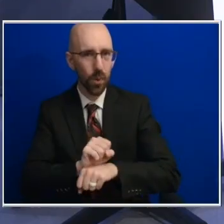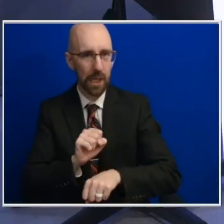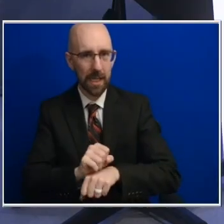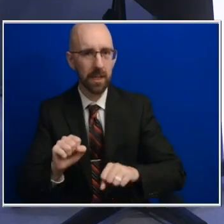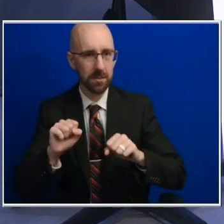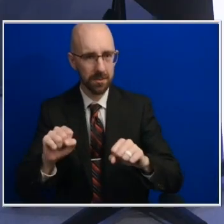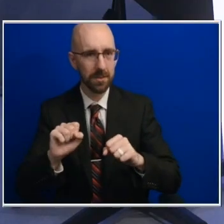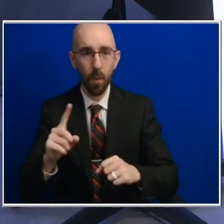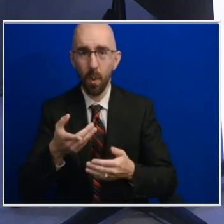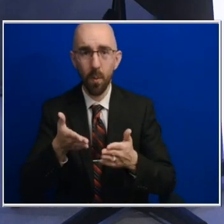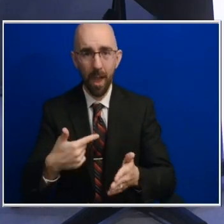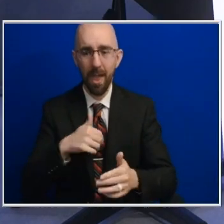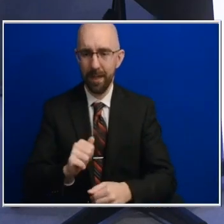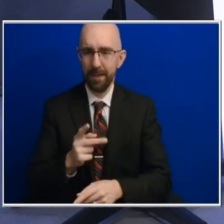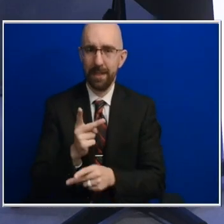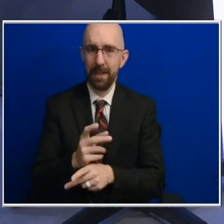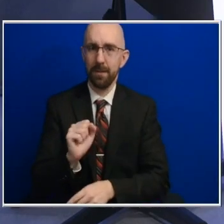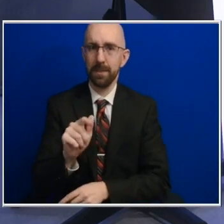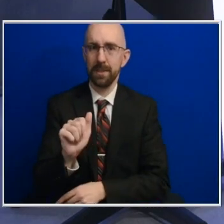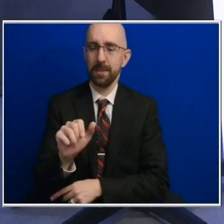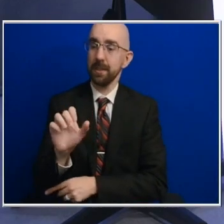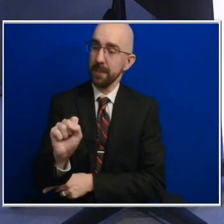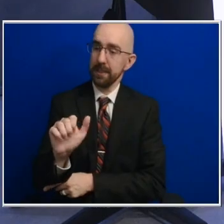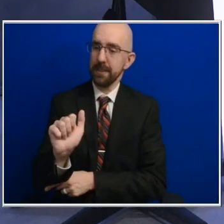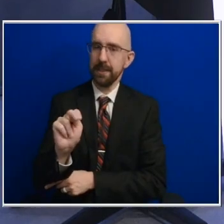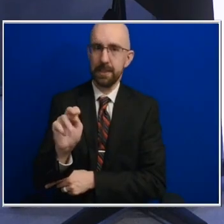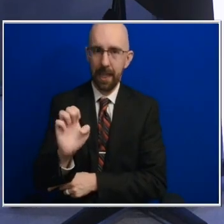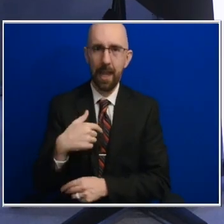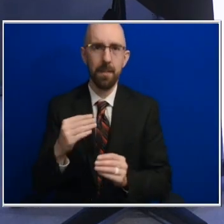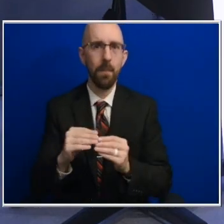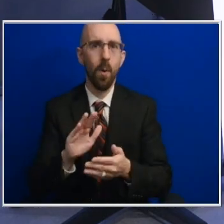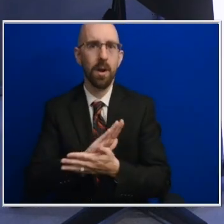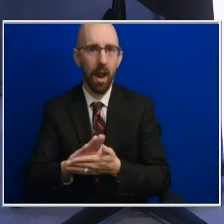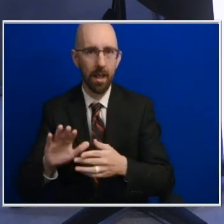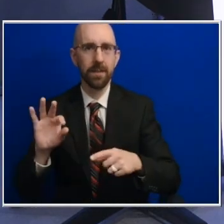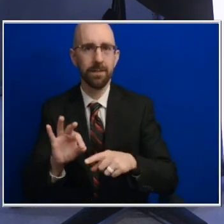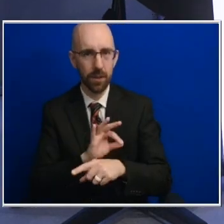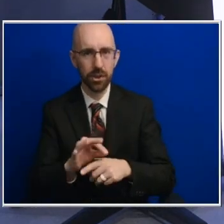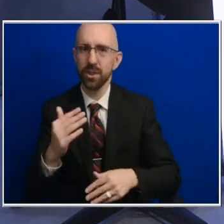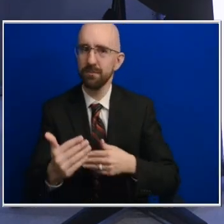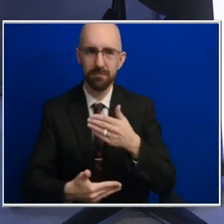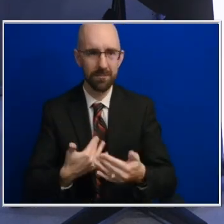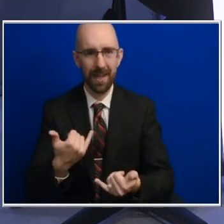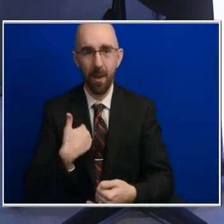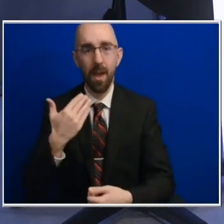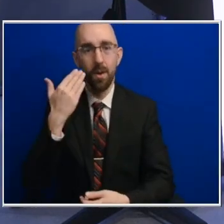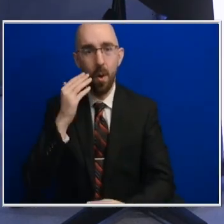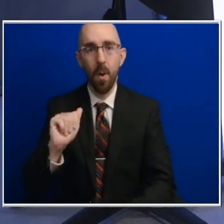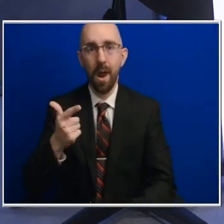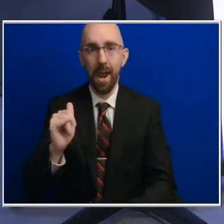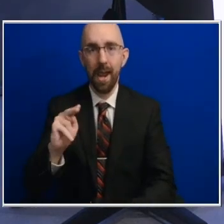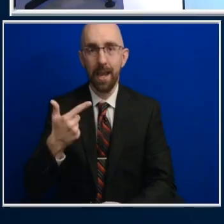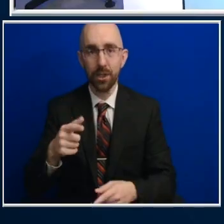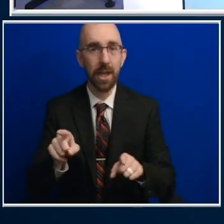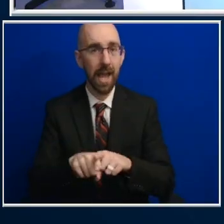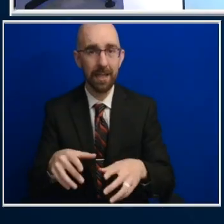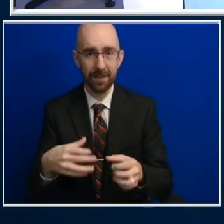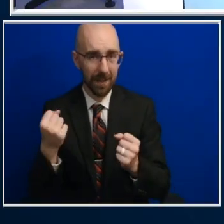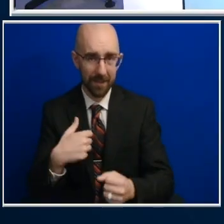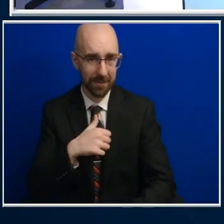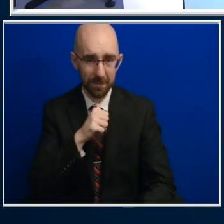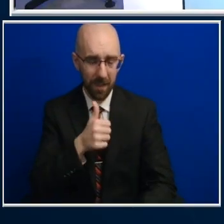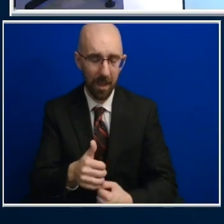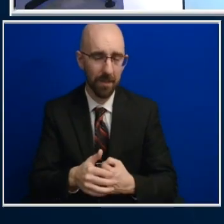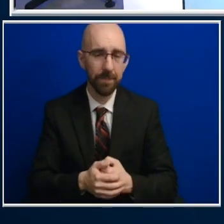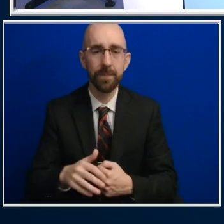And I know I function much better. I'm a much nicer person. And now I know I'm not aging as fast. So it's awesome. Angie has a